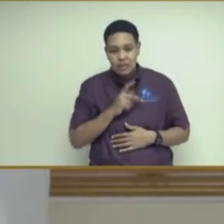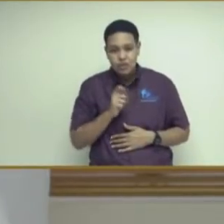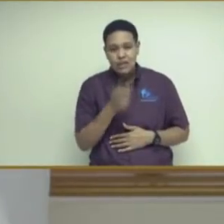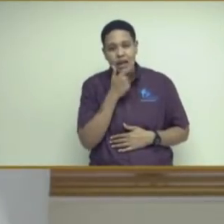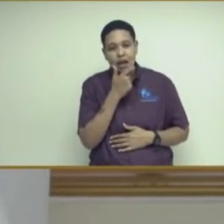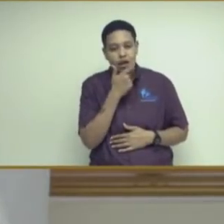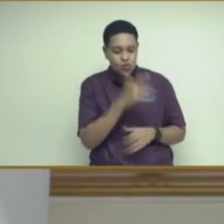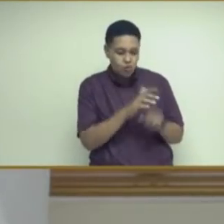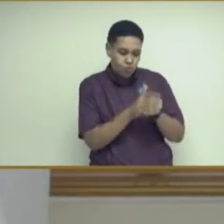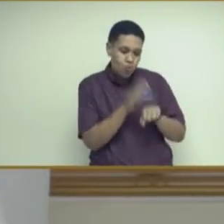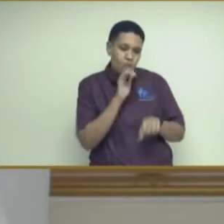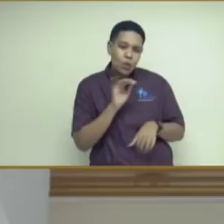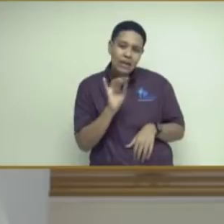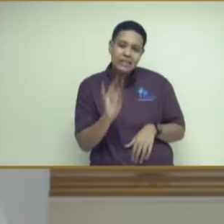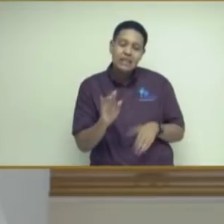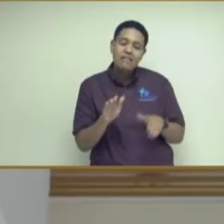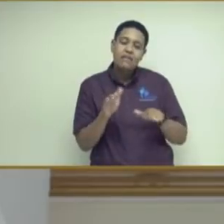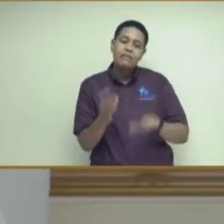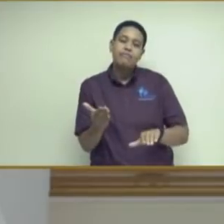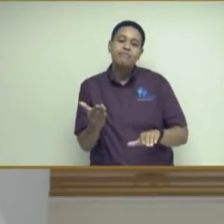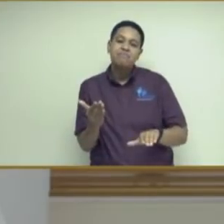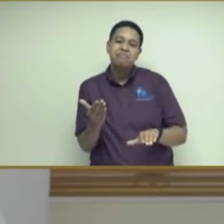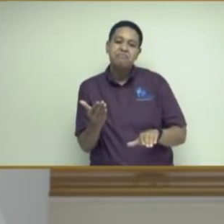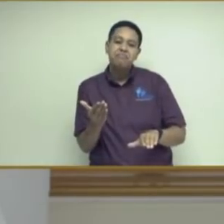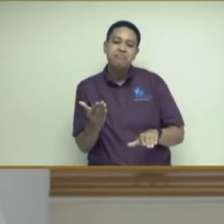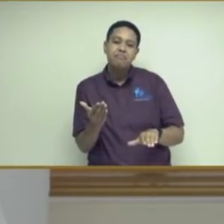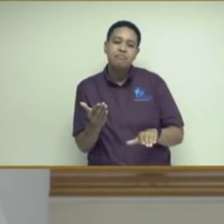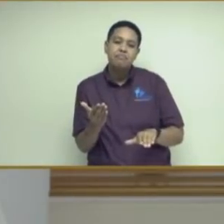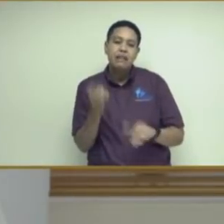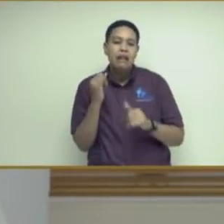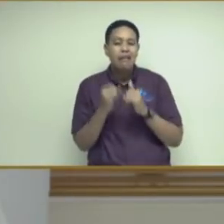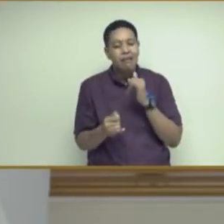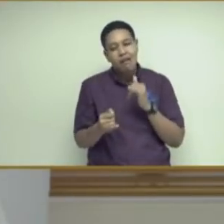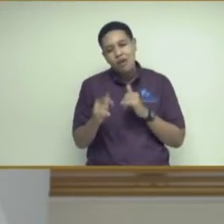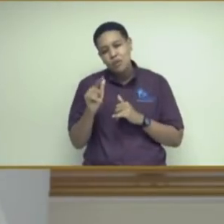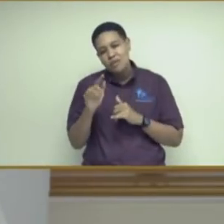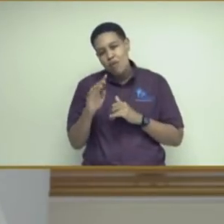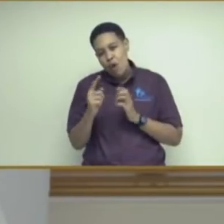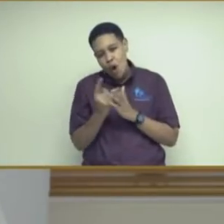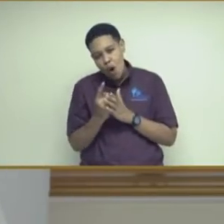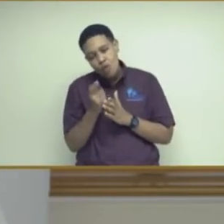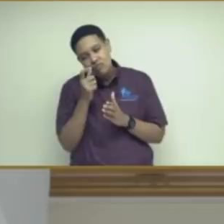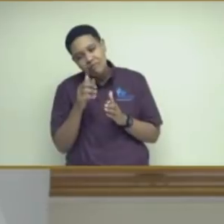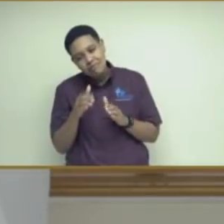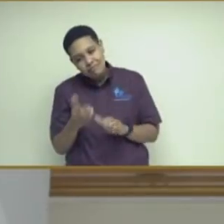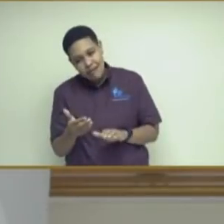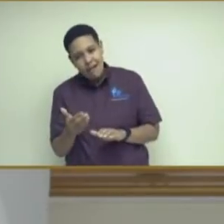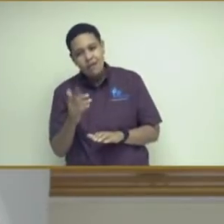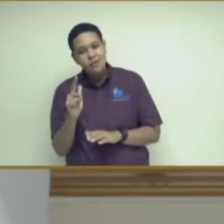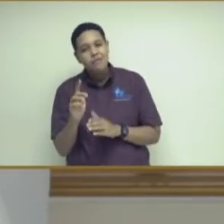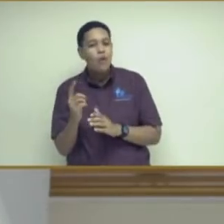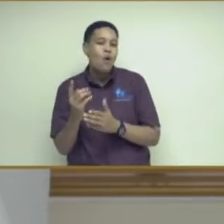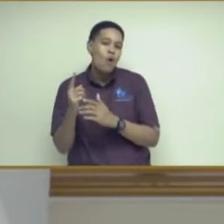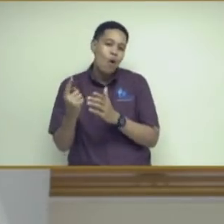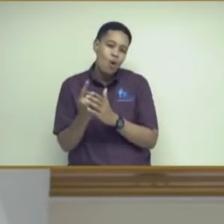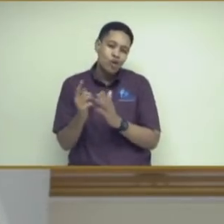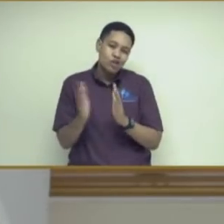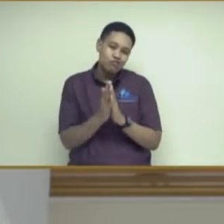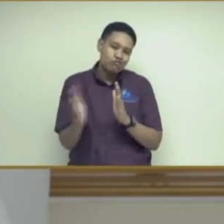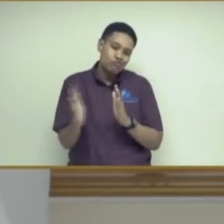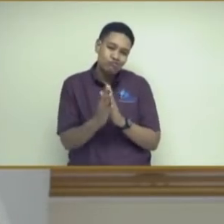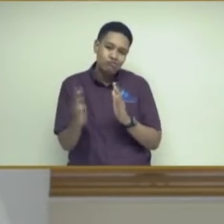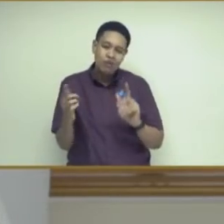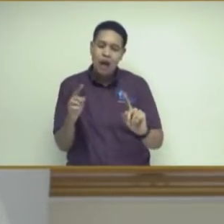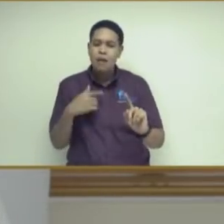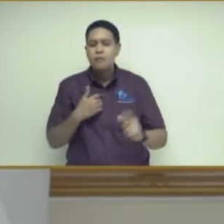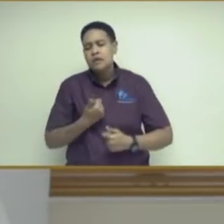Andrew, who passed over the last 24 hours. And of course, we want to express our condolences to the family,